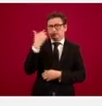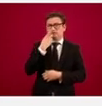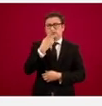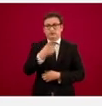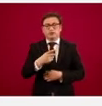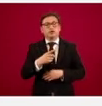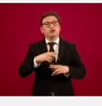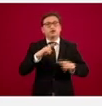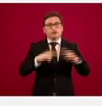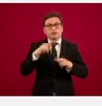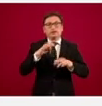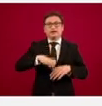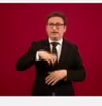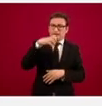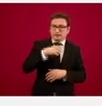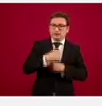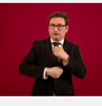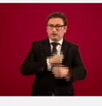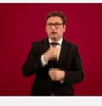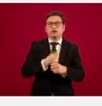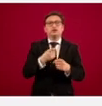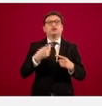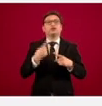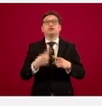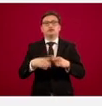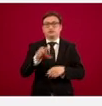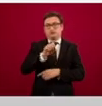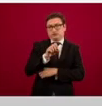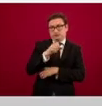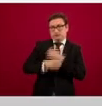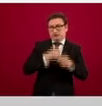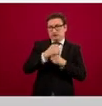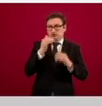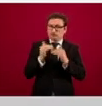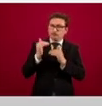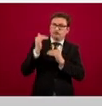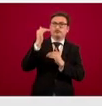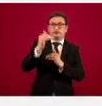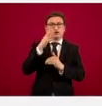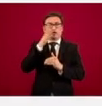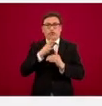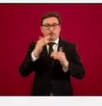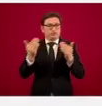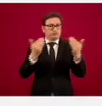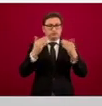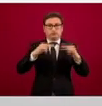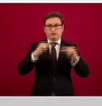the age group distribution of the cases so far.